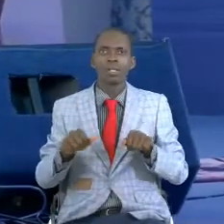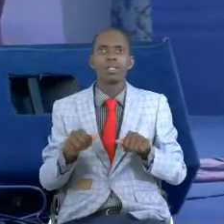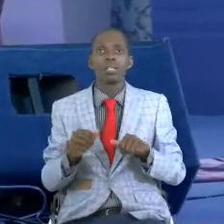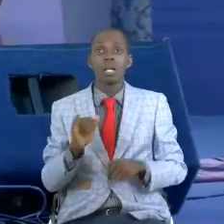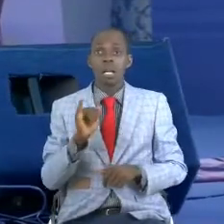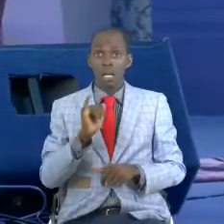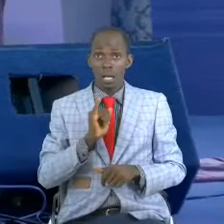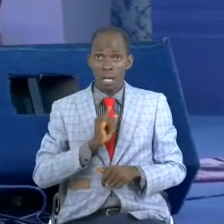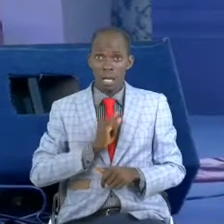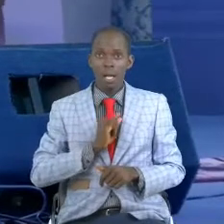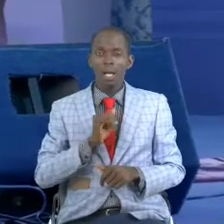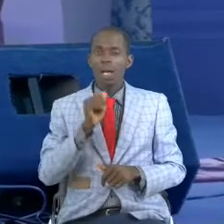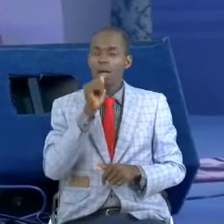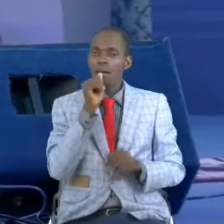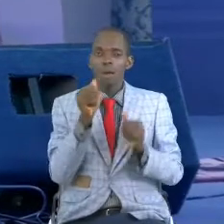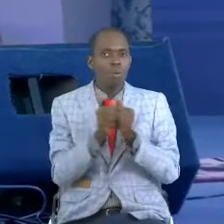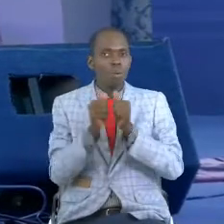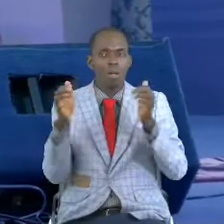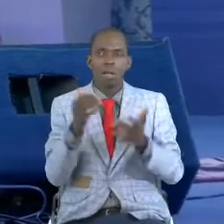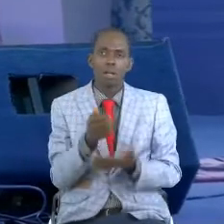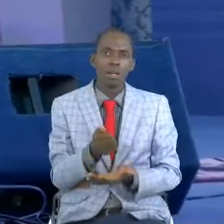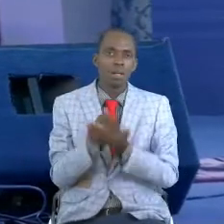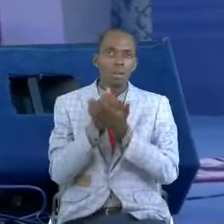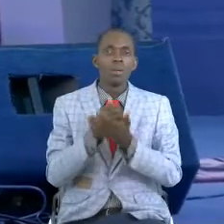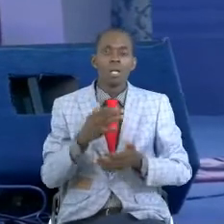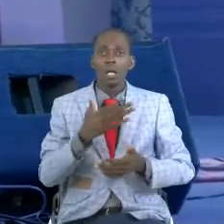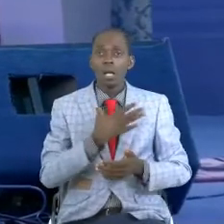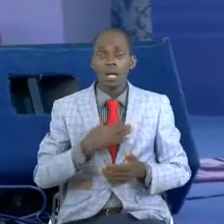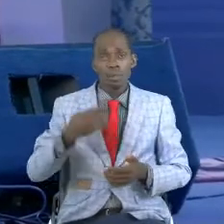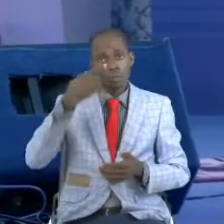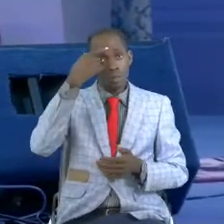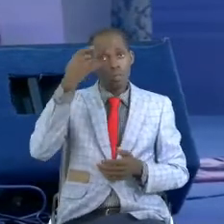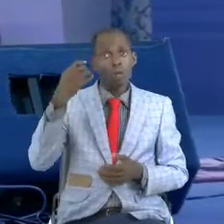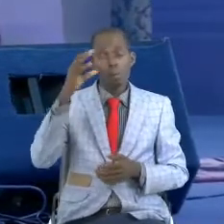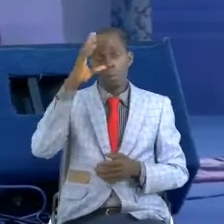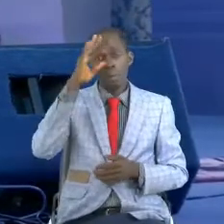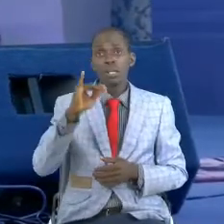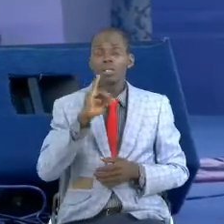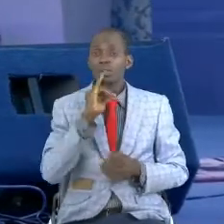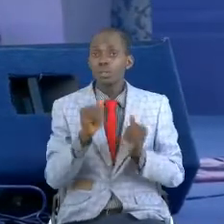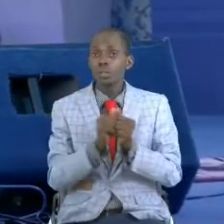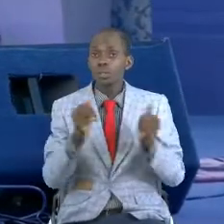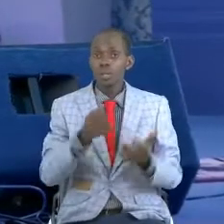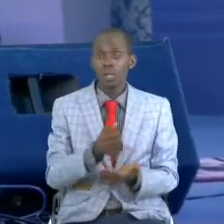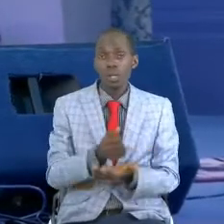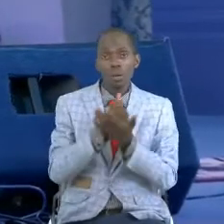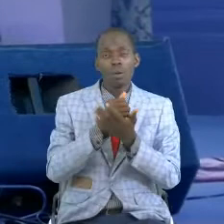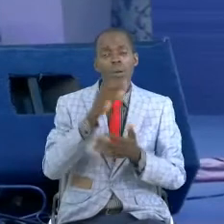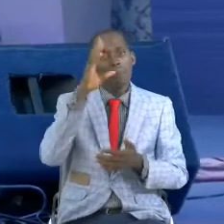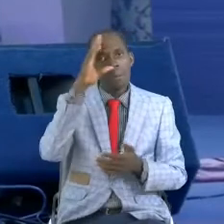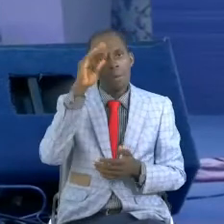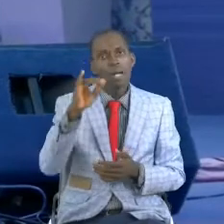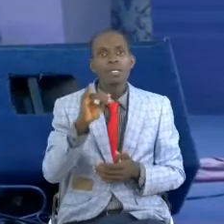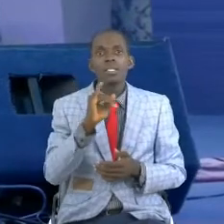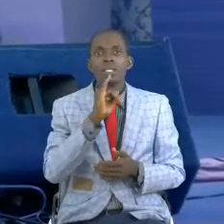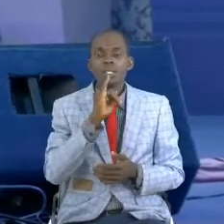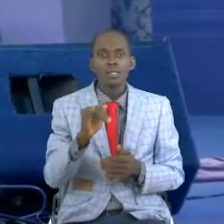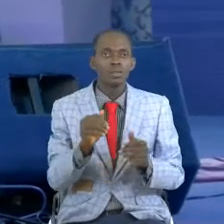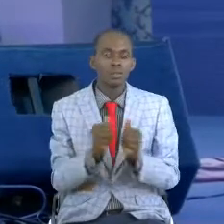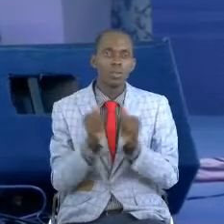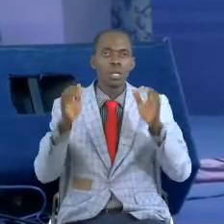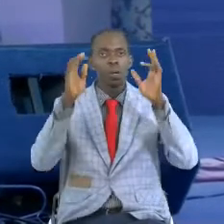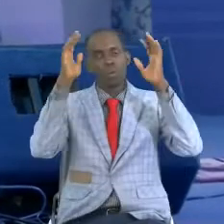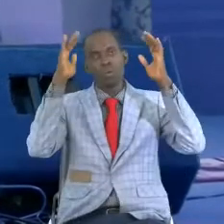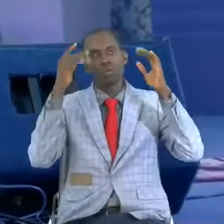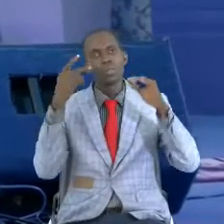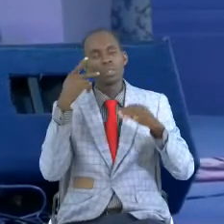am helpless. And because man is helpless, man is hopeless. Look at verse